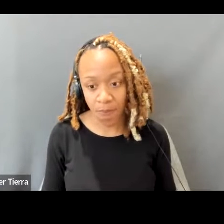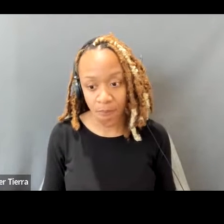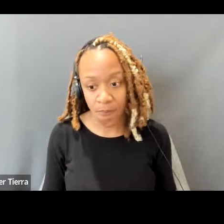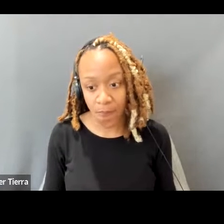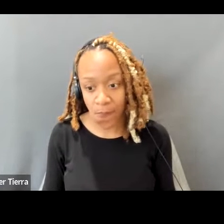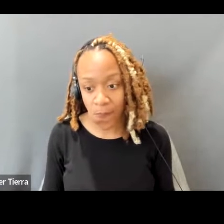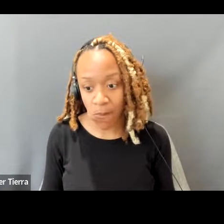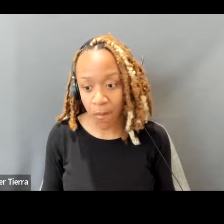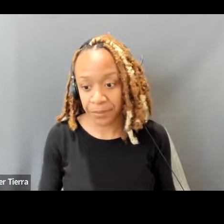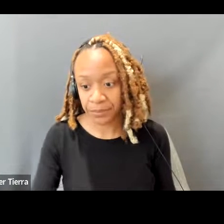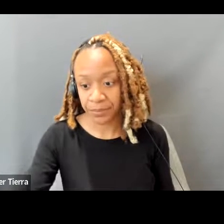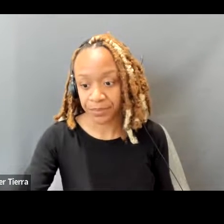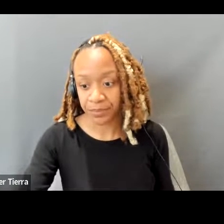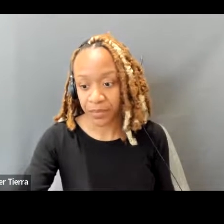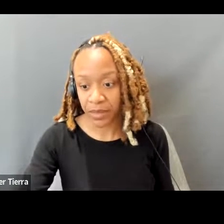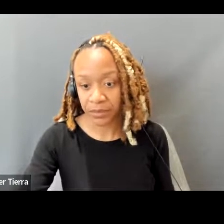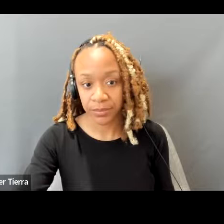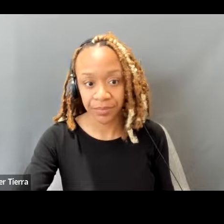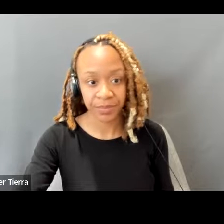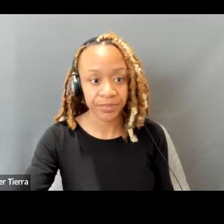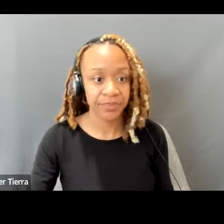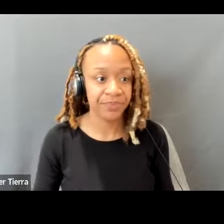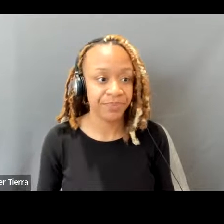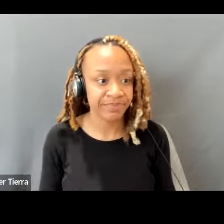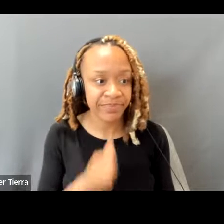I don't know why I can't share my screen.